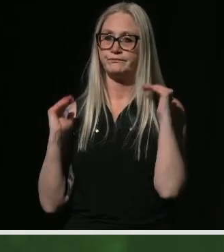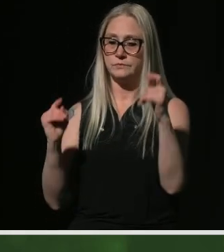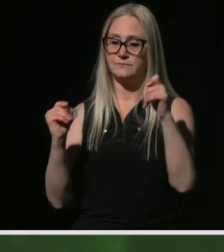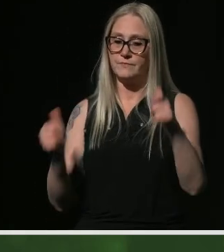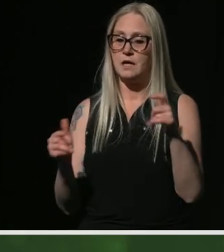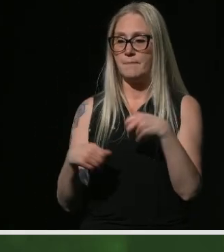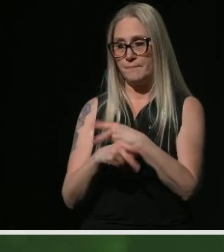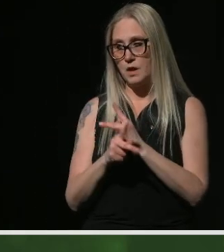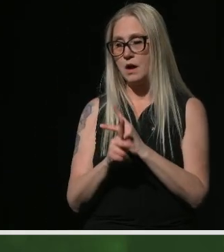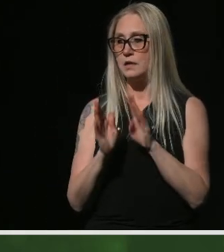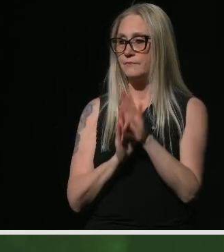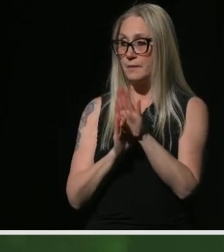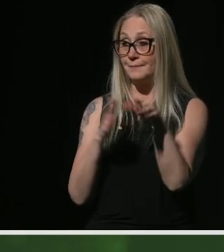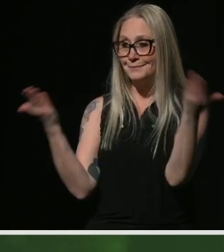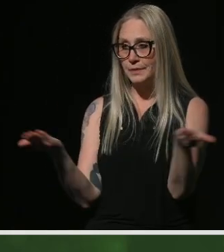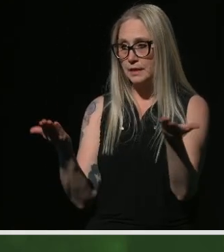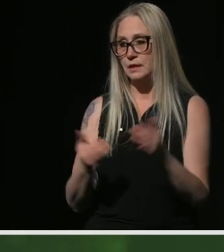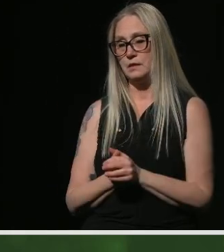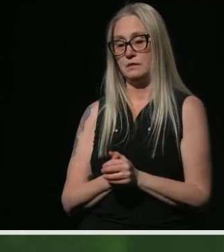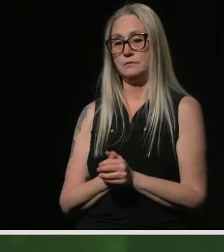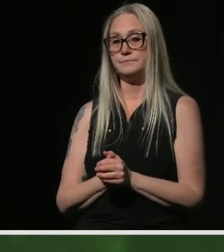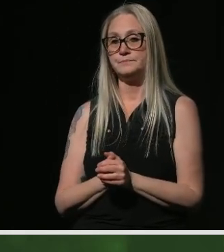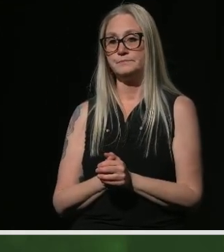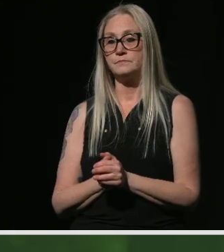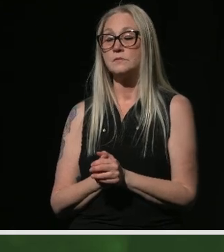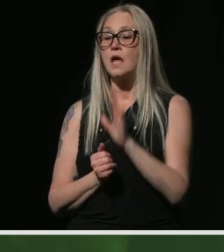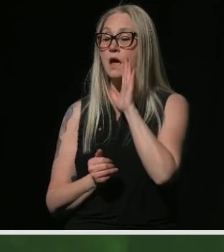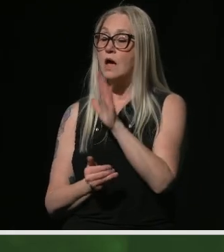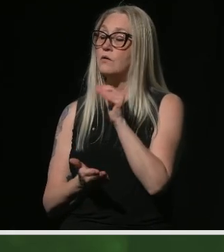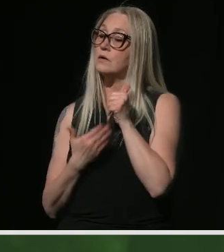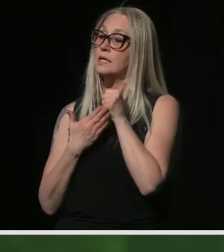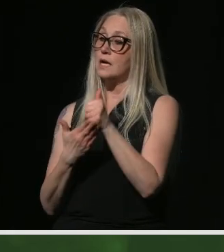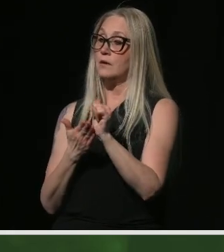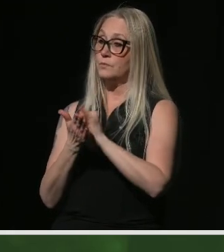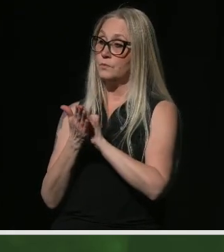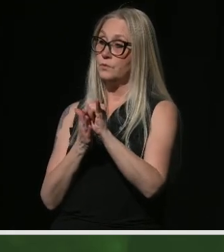doing here, and would help the Grow New York region be one of the leaders